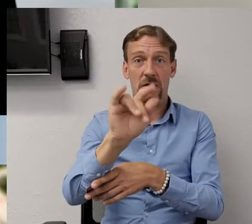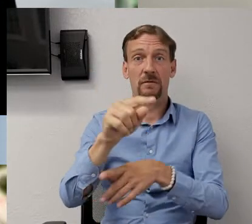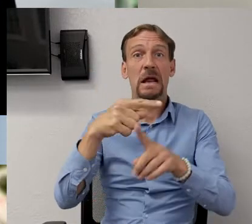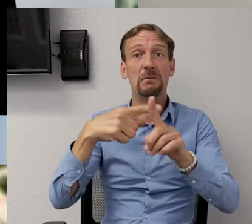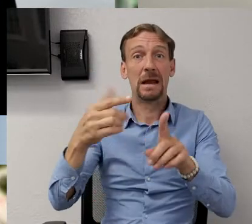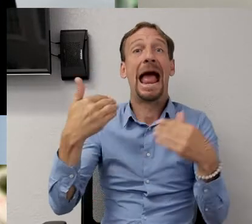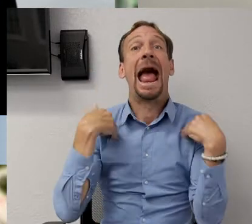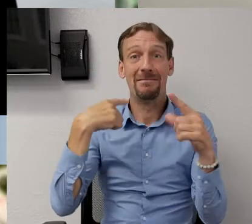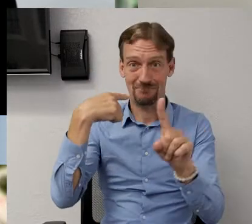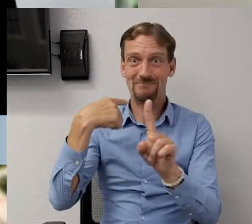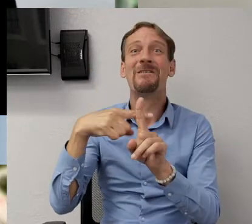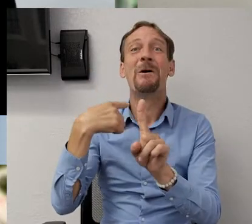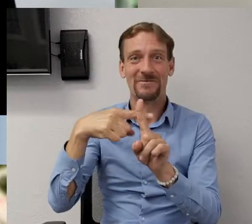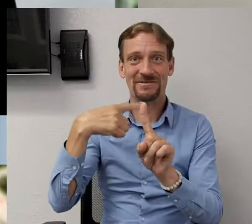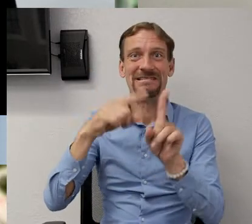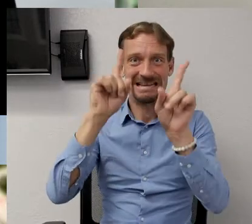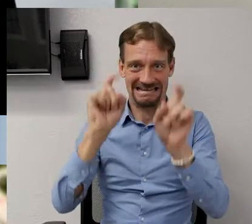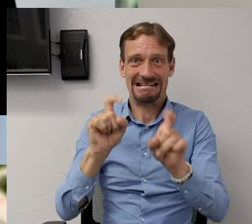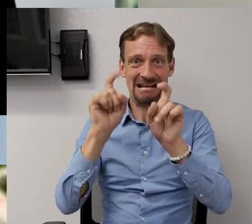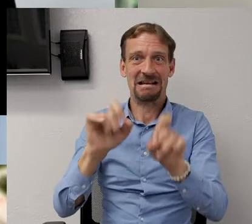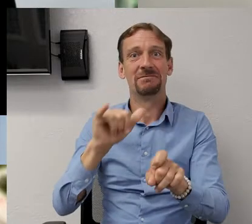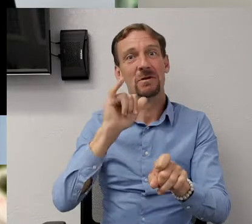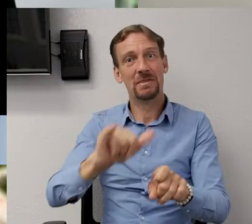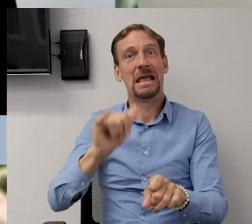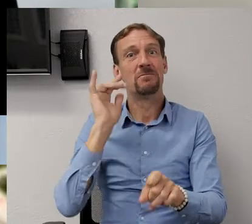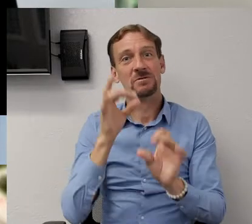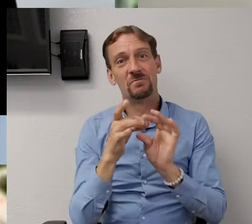were positive, and so they count towards that.